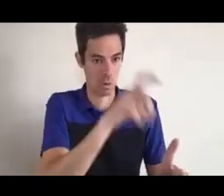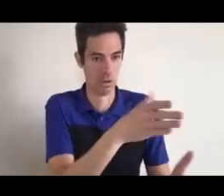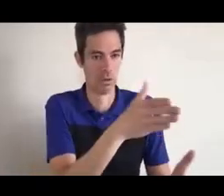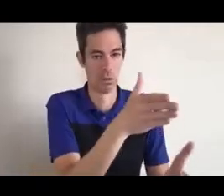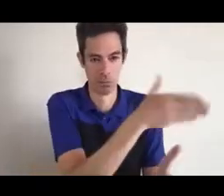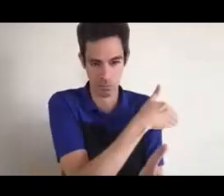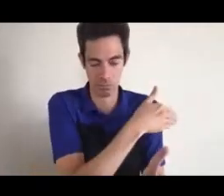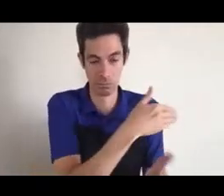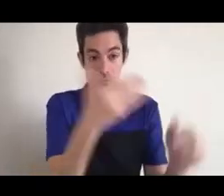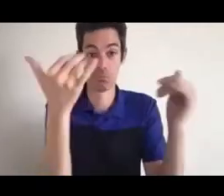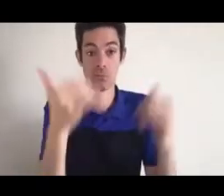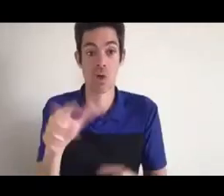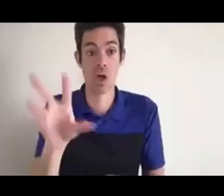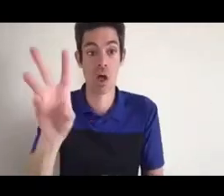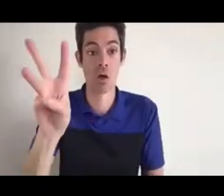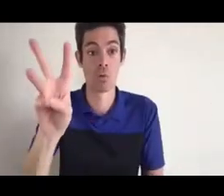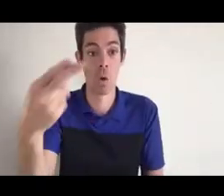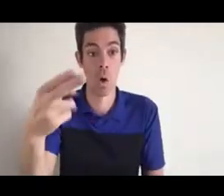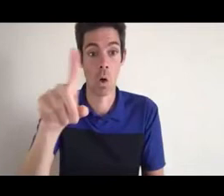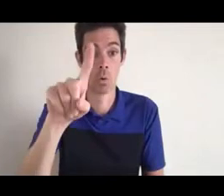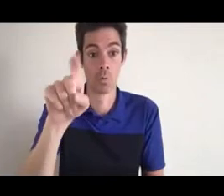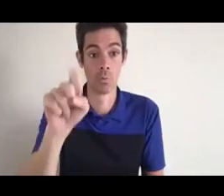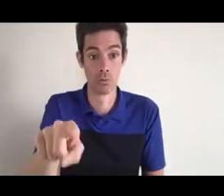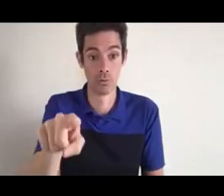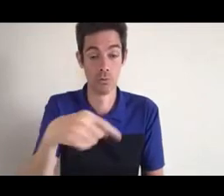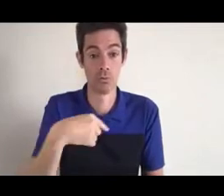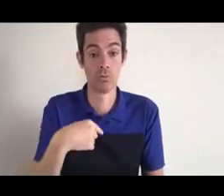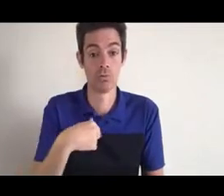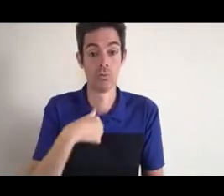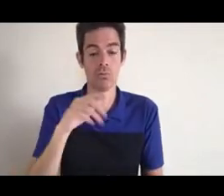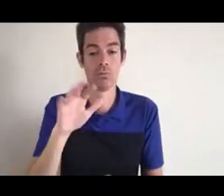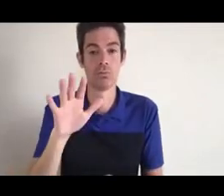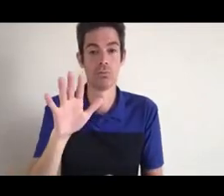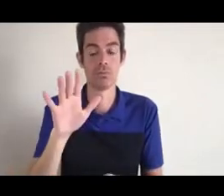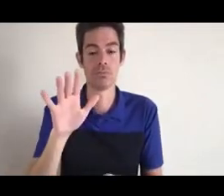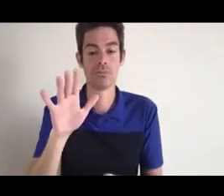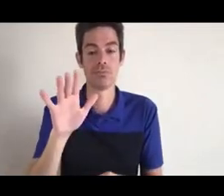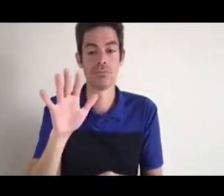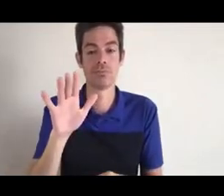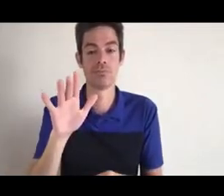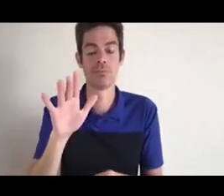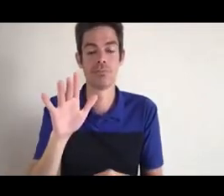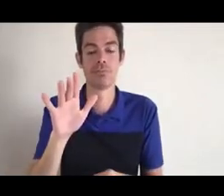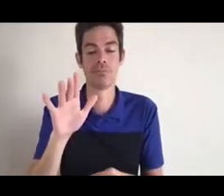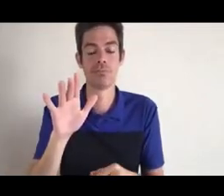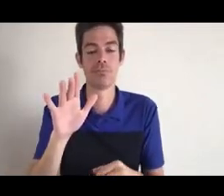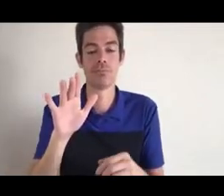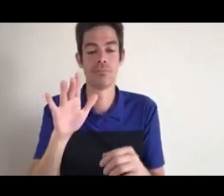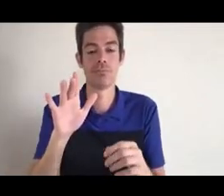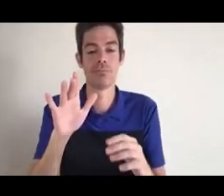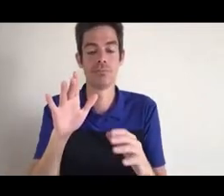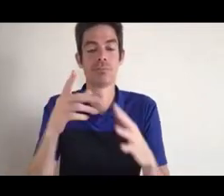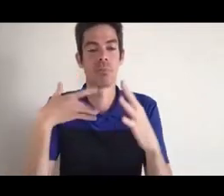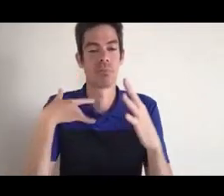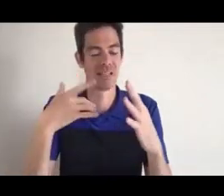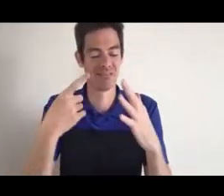Okay, so we've talked about yes, no questions, and now we'll talk about WH questions.